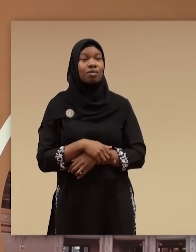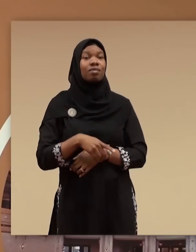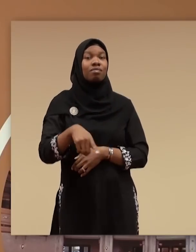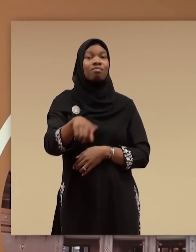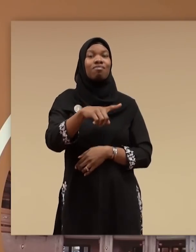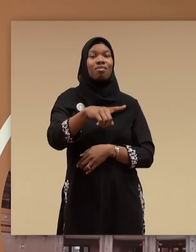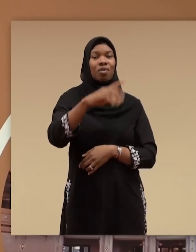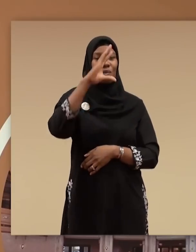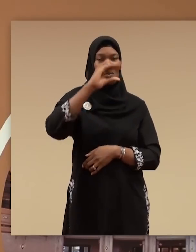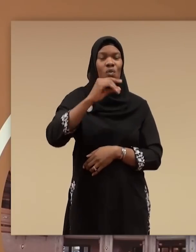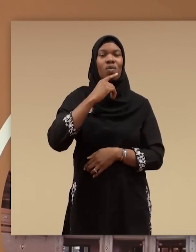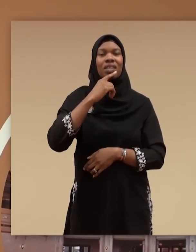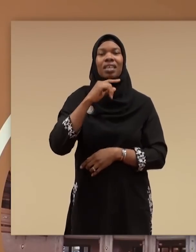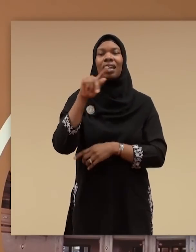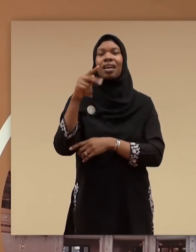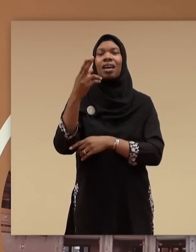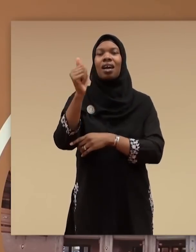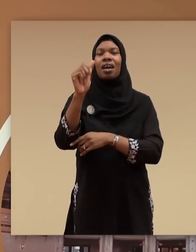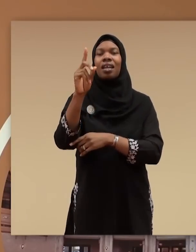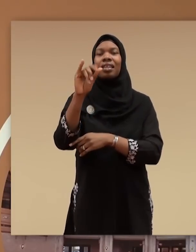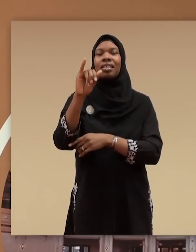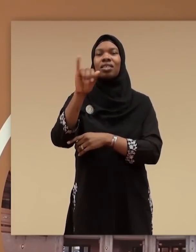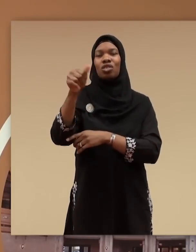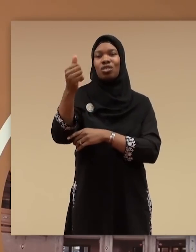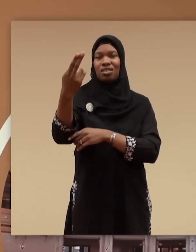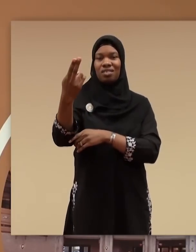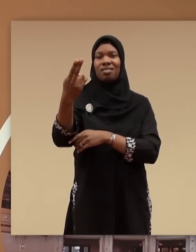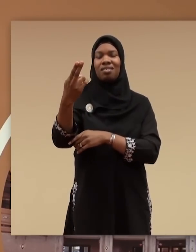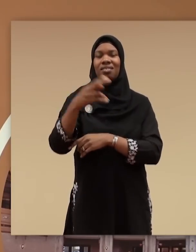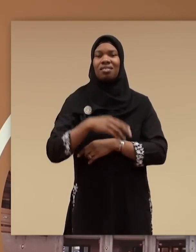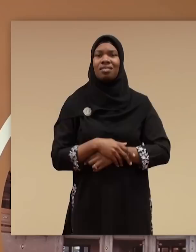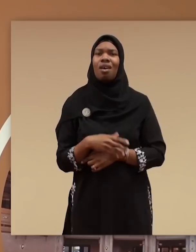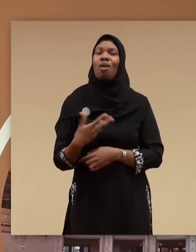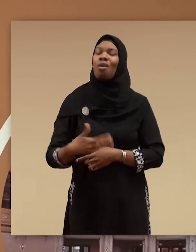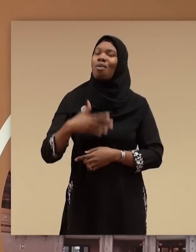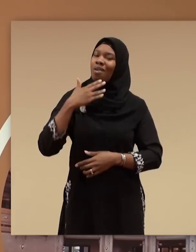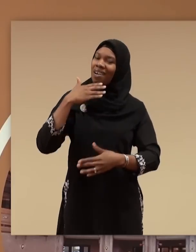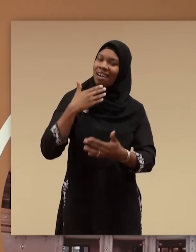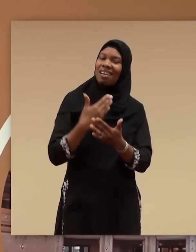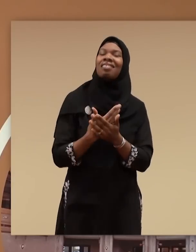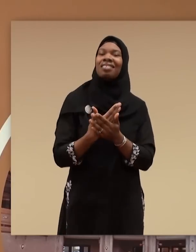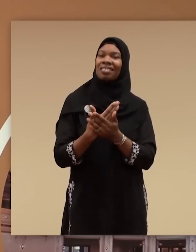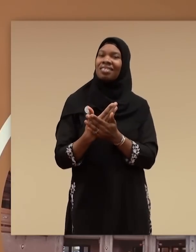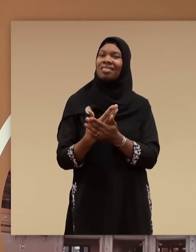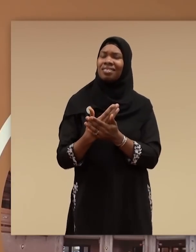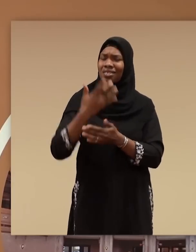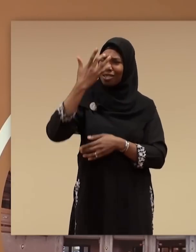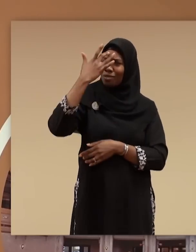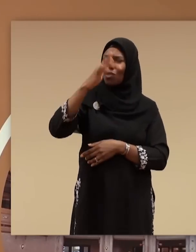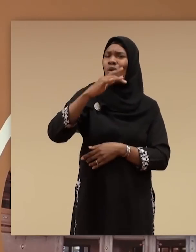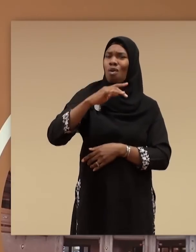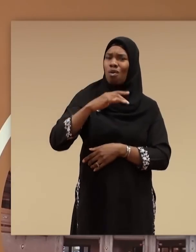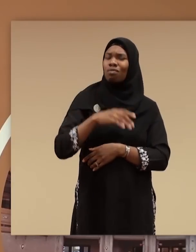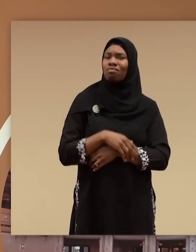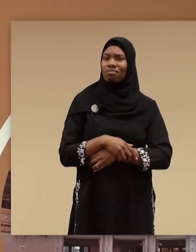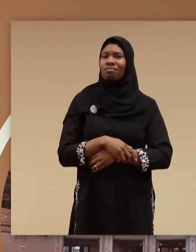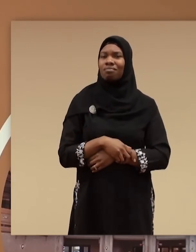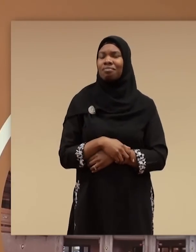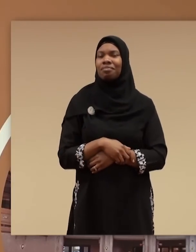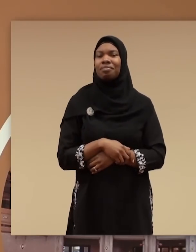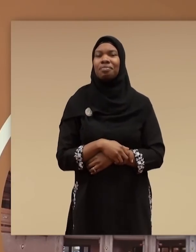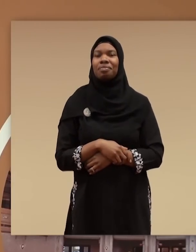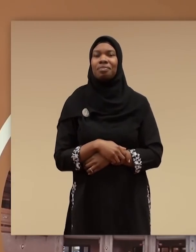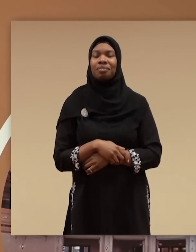Very good. Mashallah, okay. We have smart kids here, smart young men. Yes, Khadija